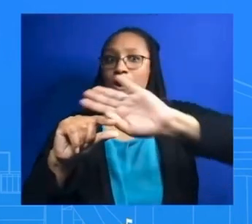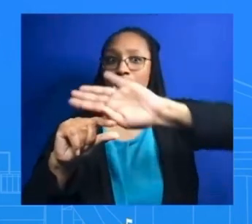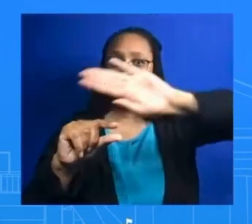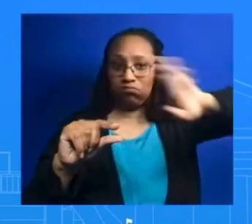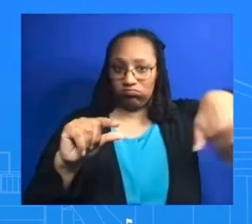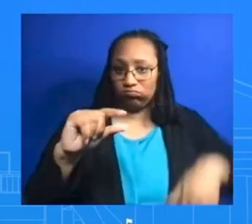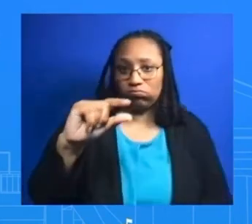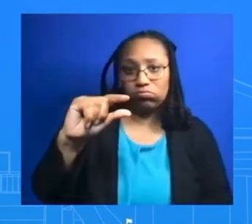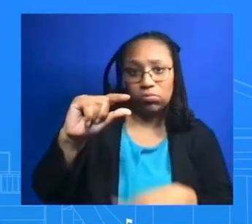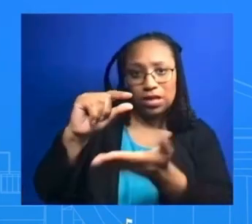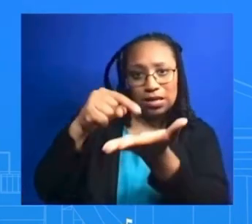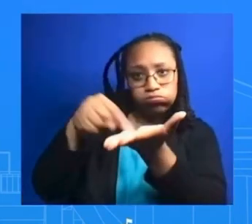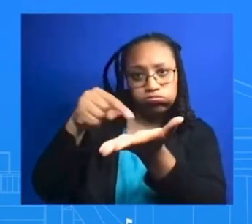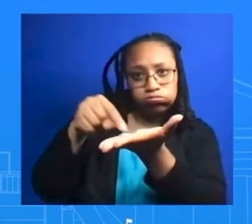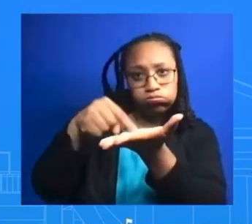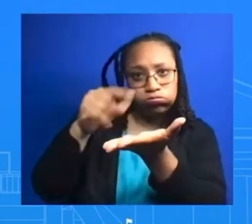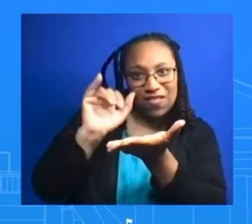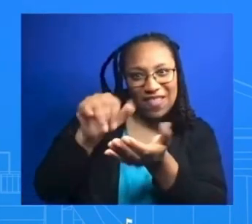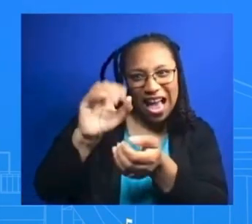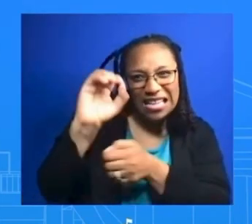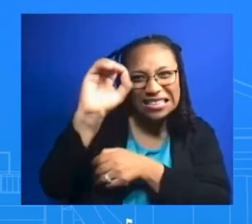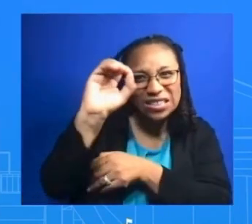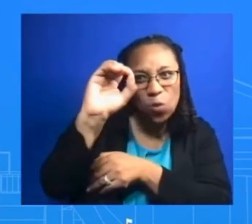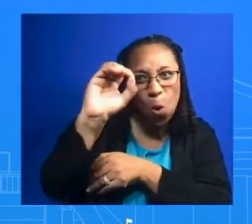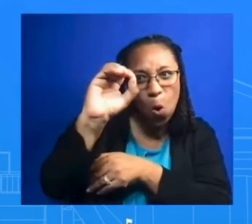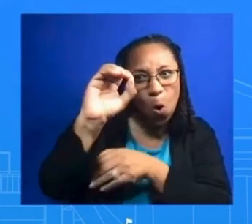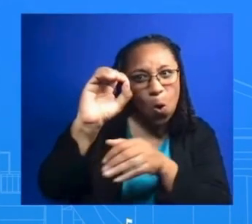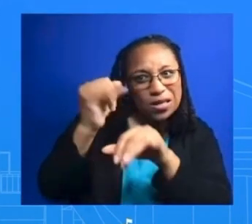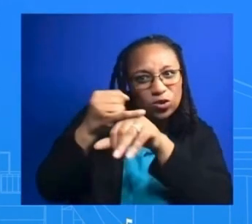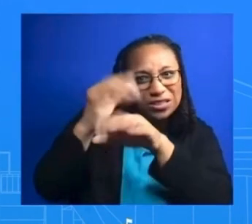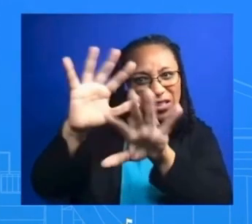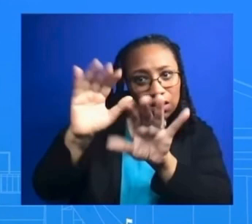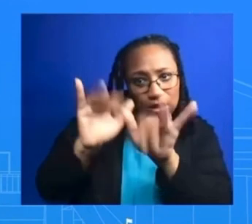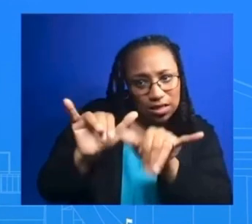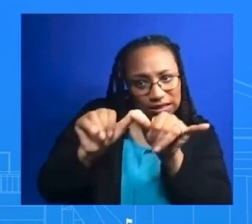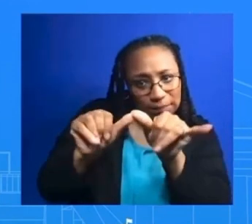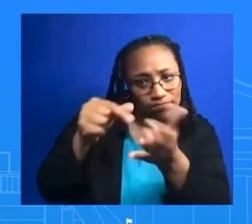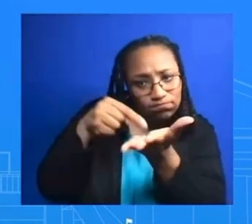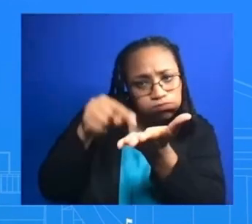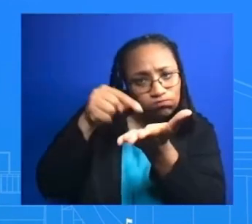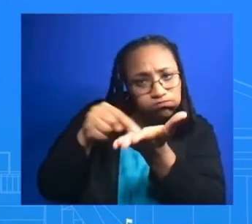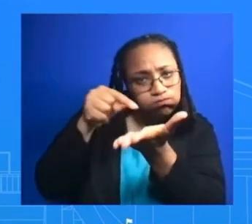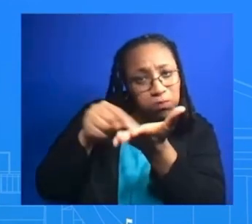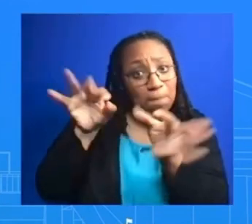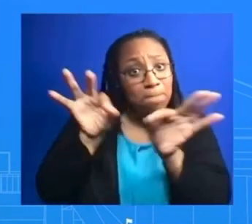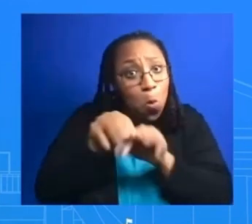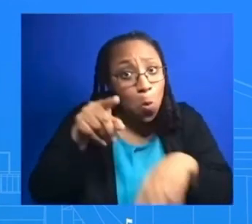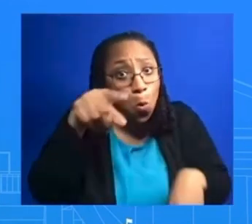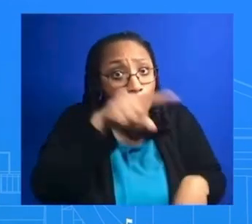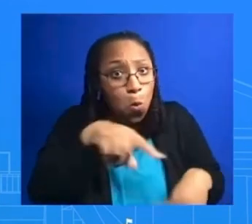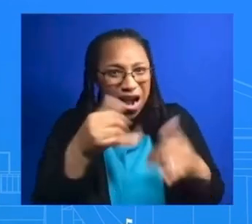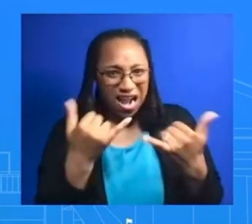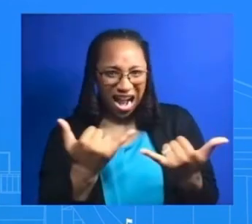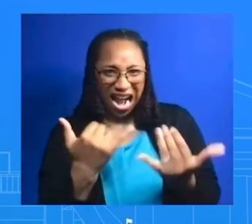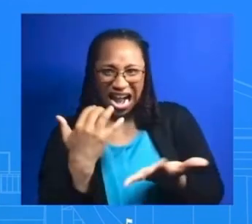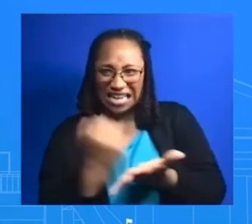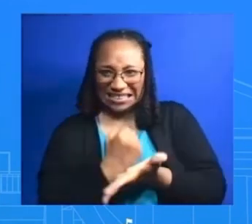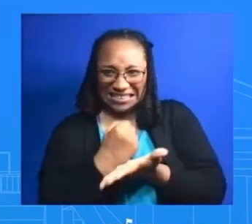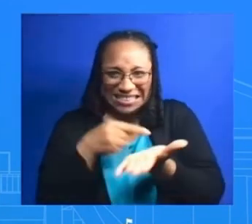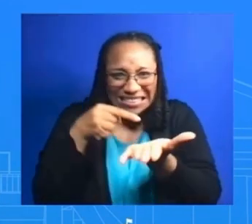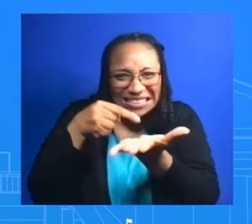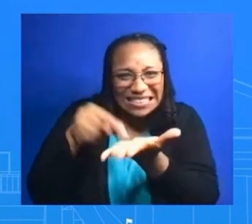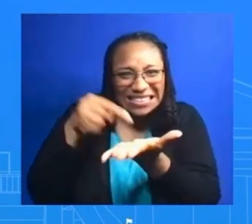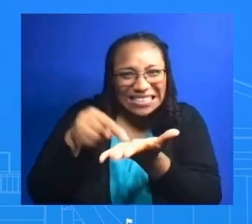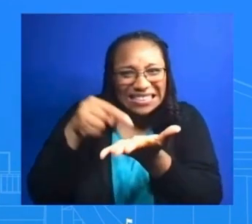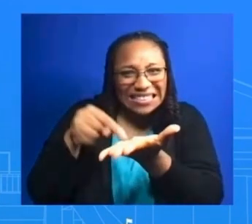It is a big deal for both current borrowers and for all the future borrowers who are out there. Now, I want to be clear, that's not a substitute for debt relief, but it is